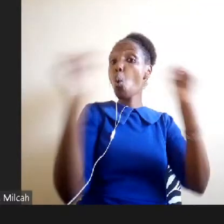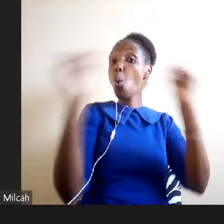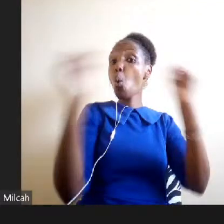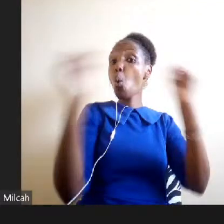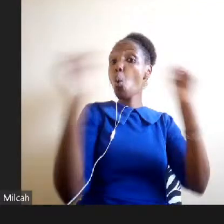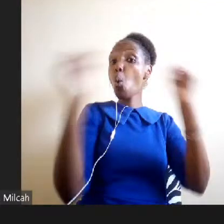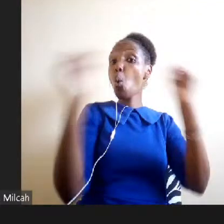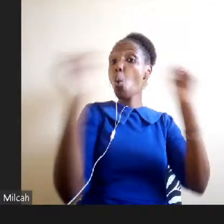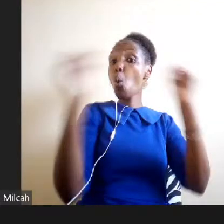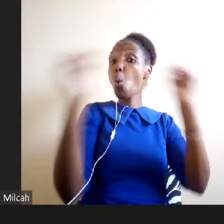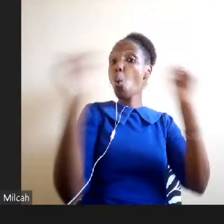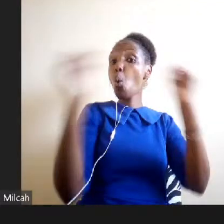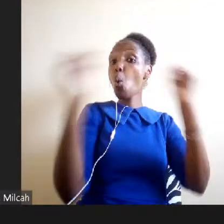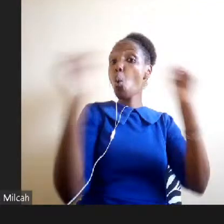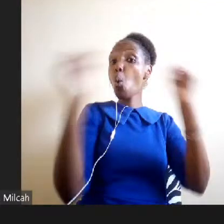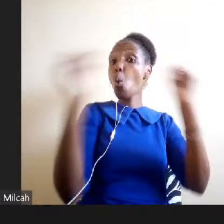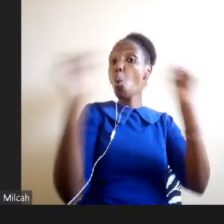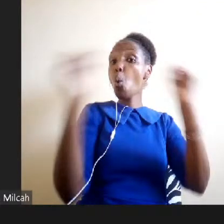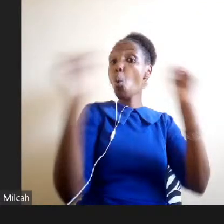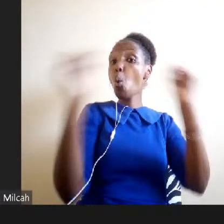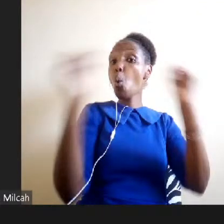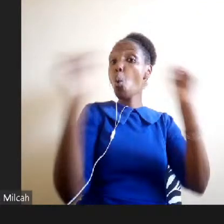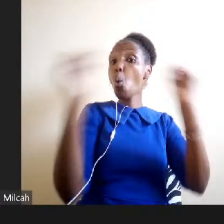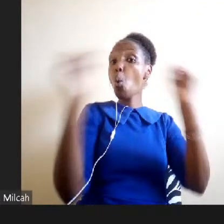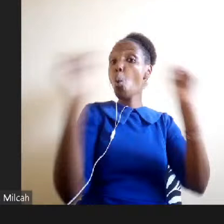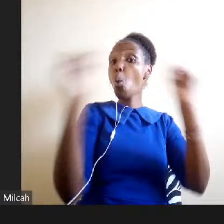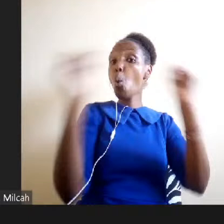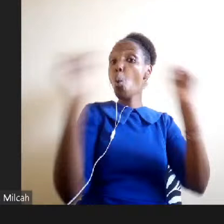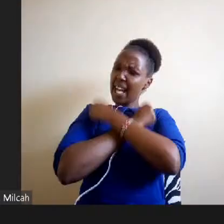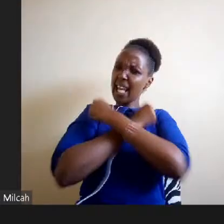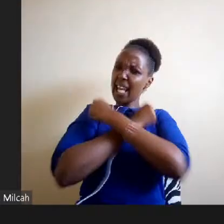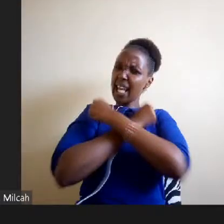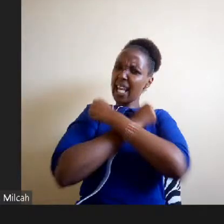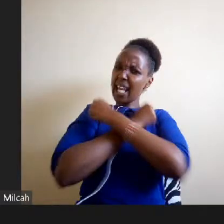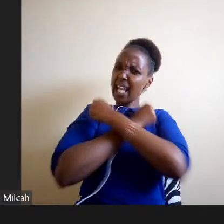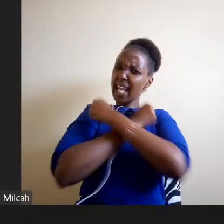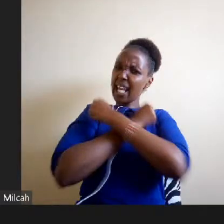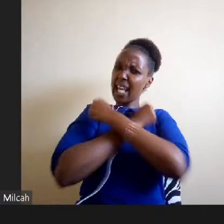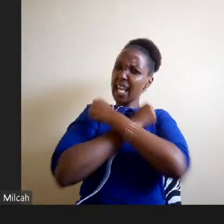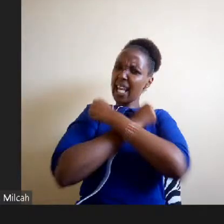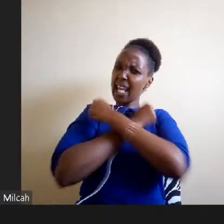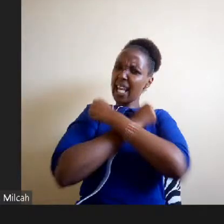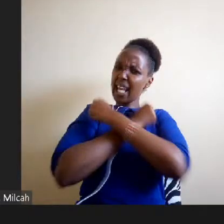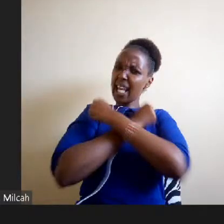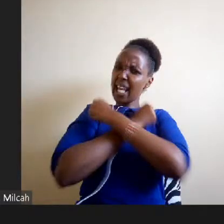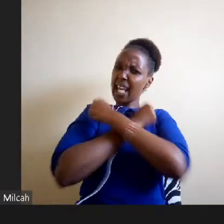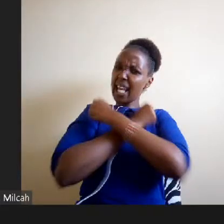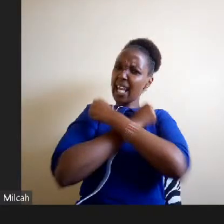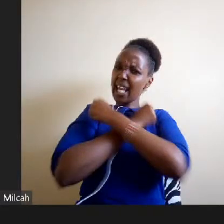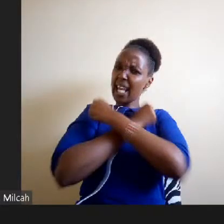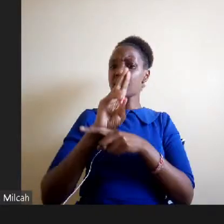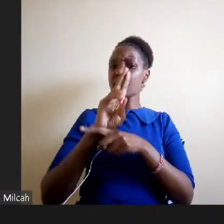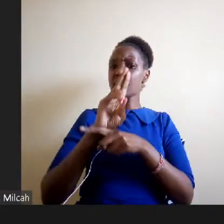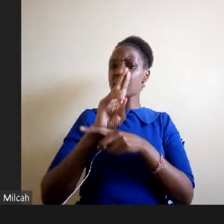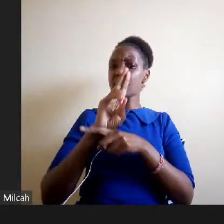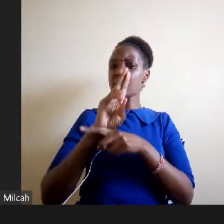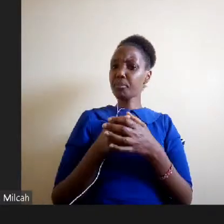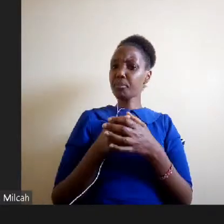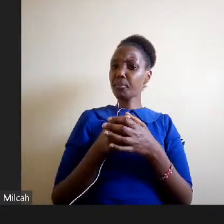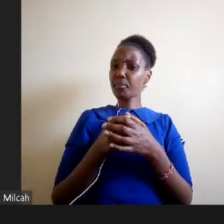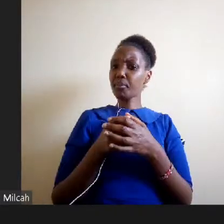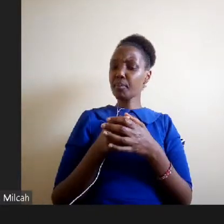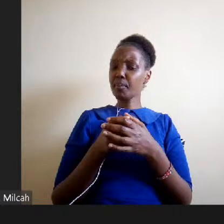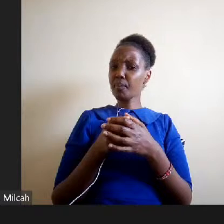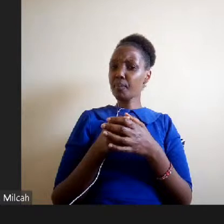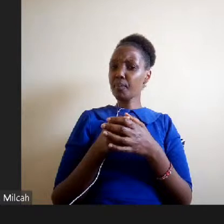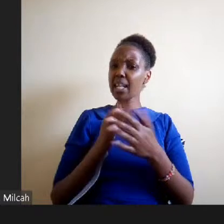personally use and I personally really love. And my children have made it something that they use within their schooling system. Even sometimes